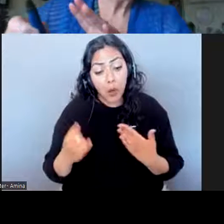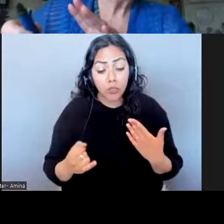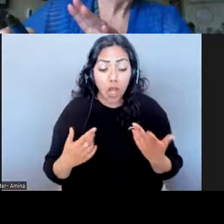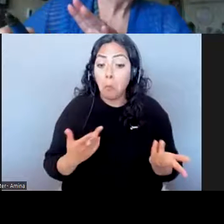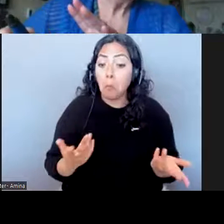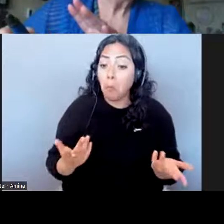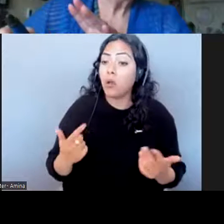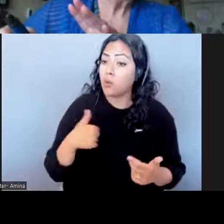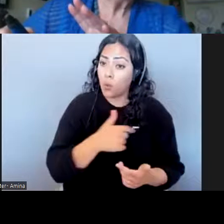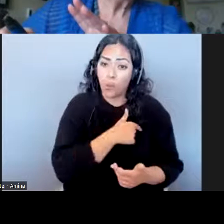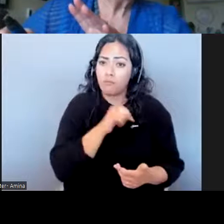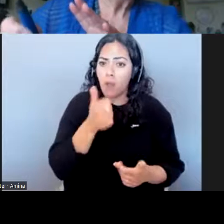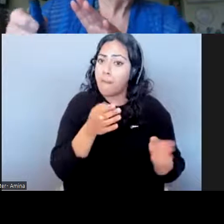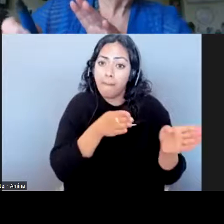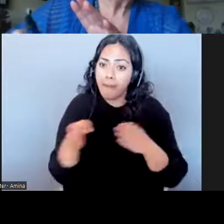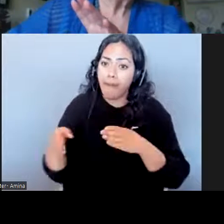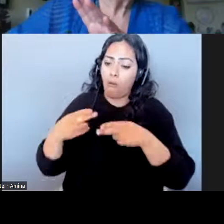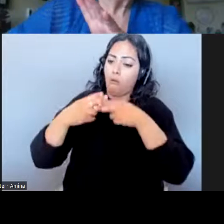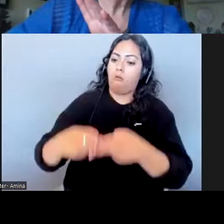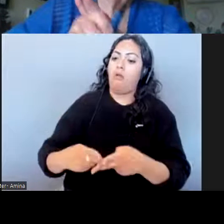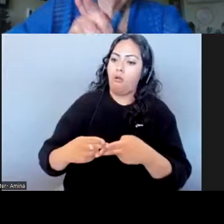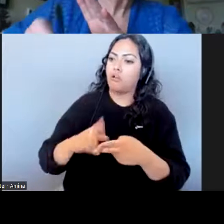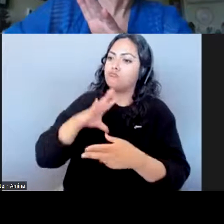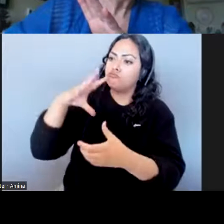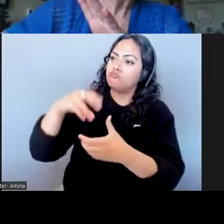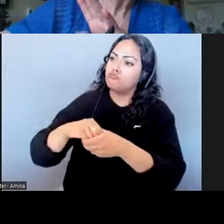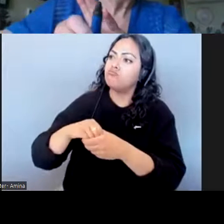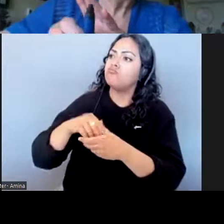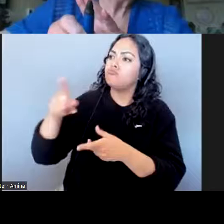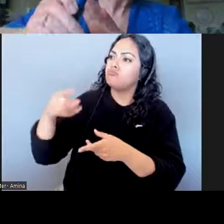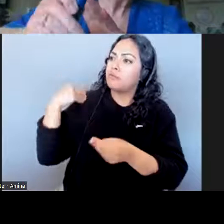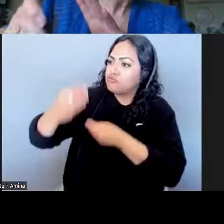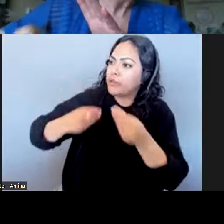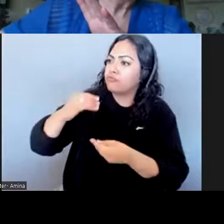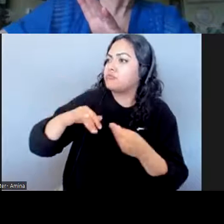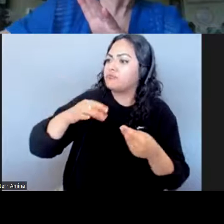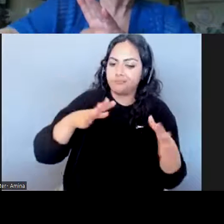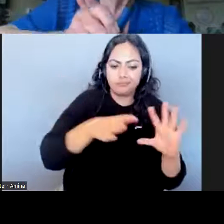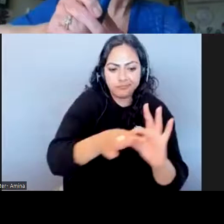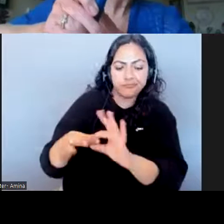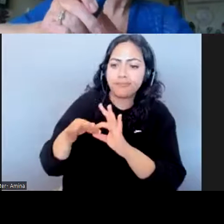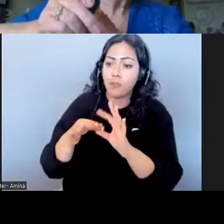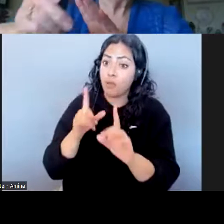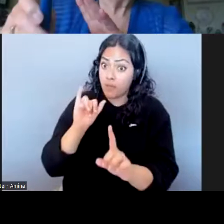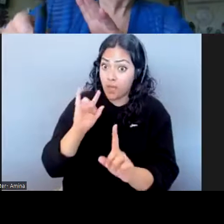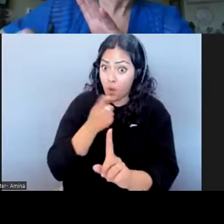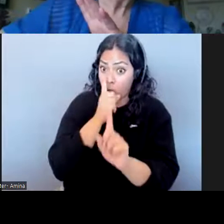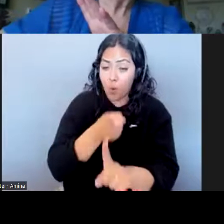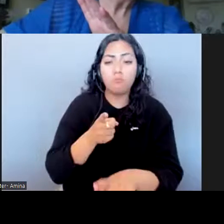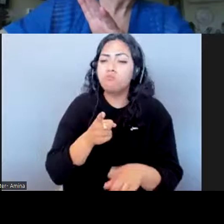didn't set out to be intergenerational. We set out to be a diversified group that would be maximum